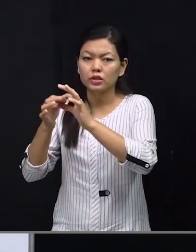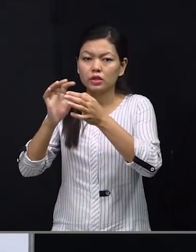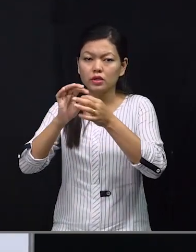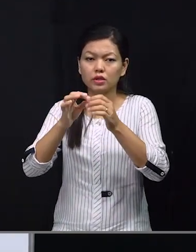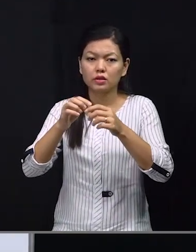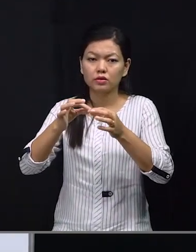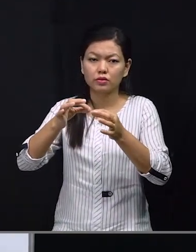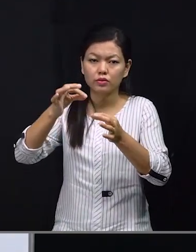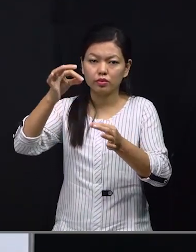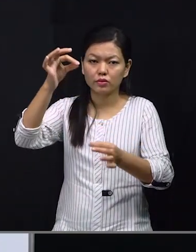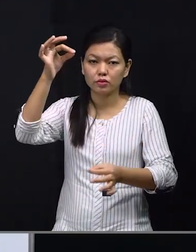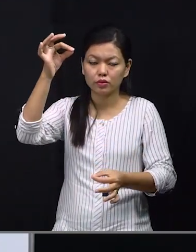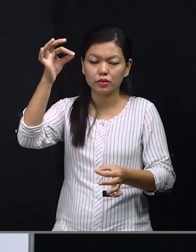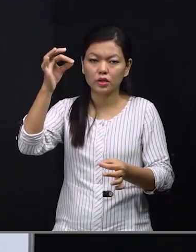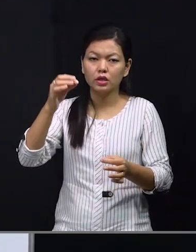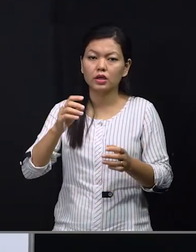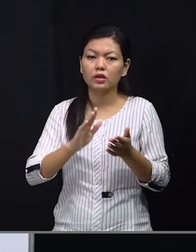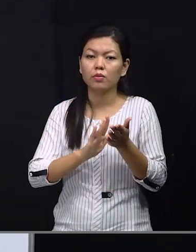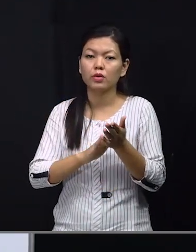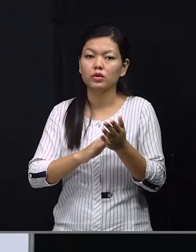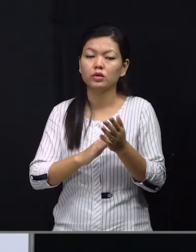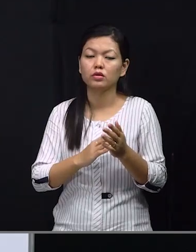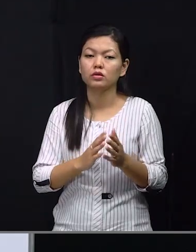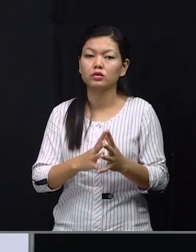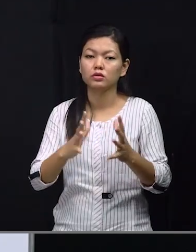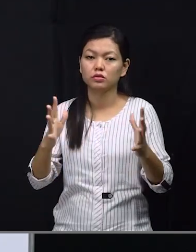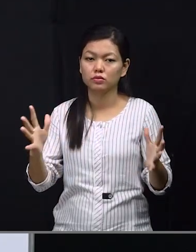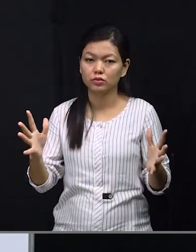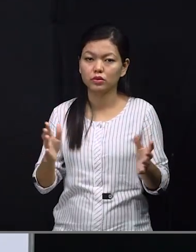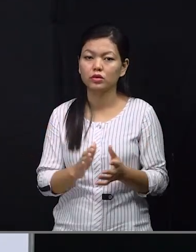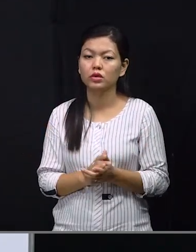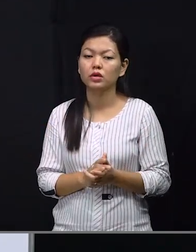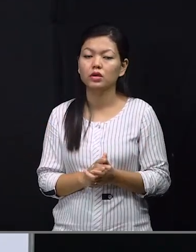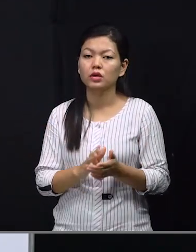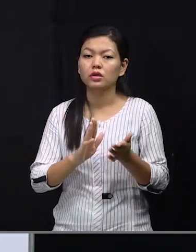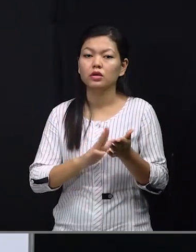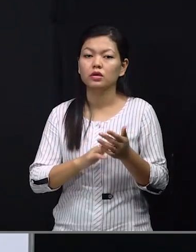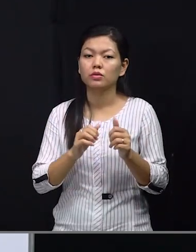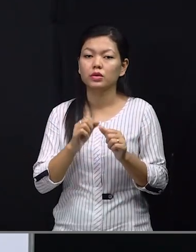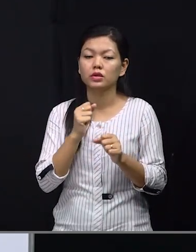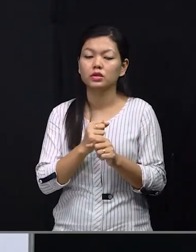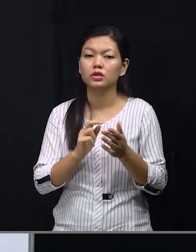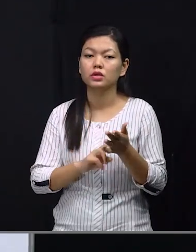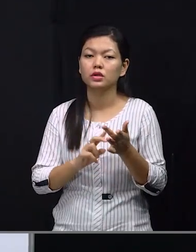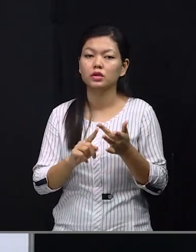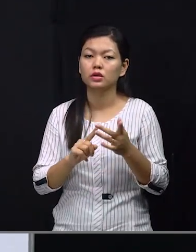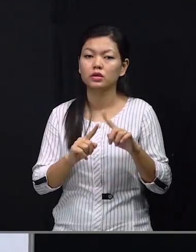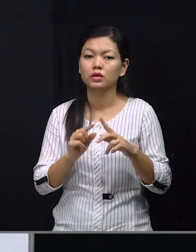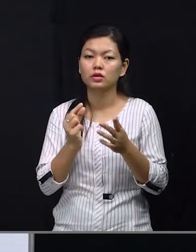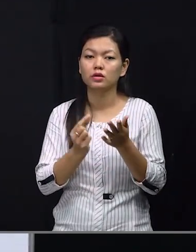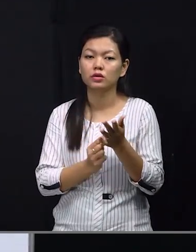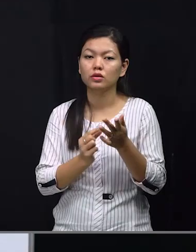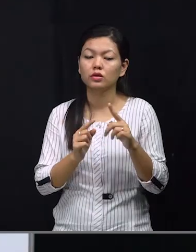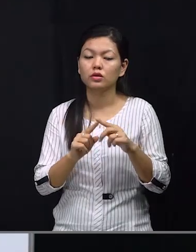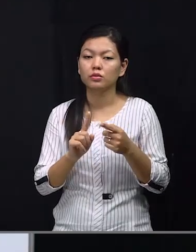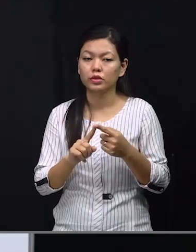is more. When the surface area is more, the magnitude of van der Waals forces also increases, and therefore boiling point will